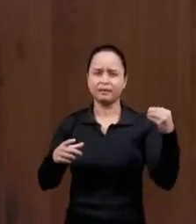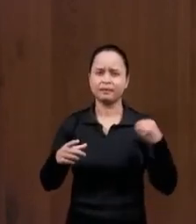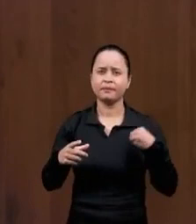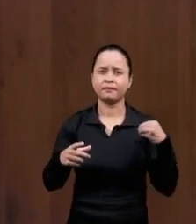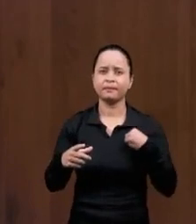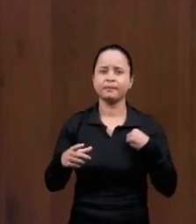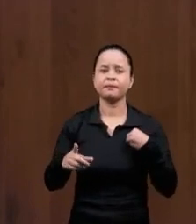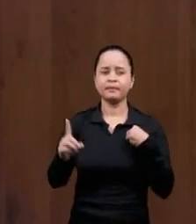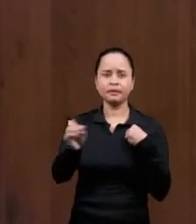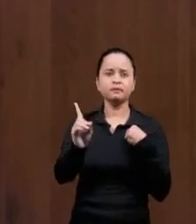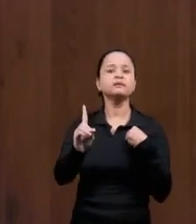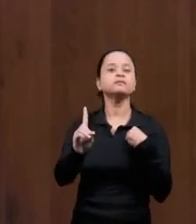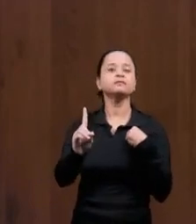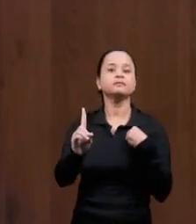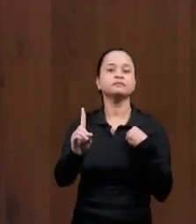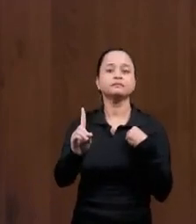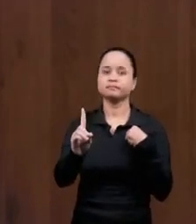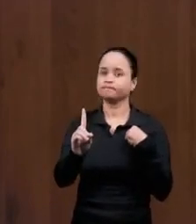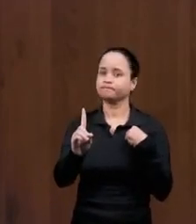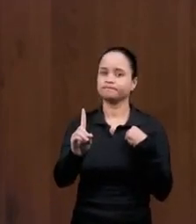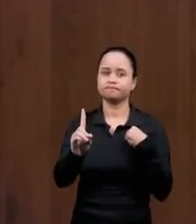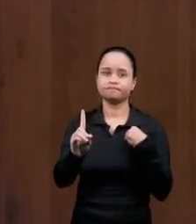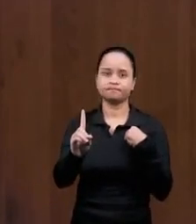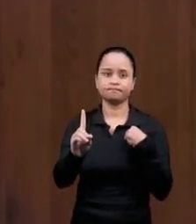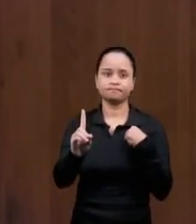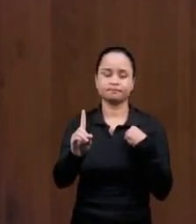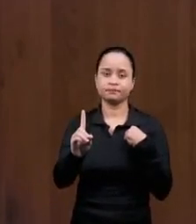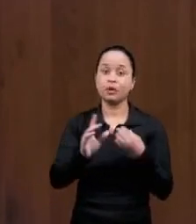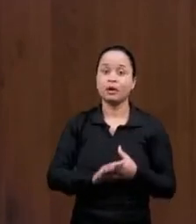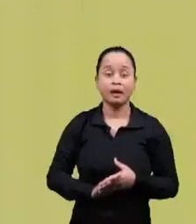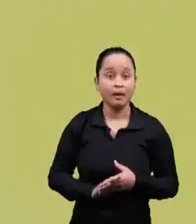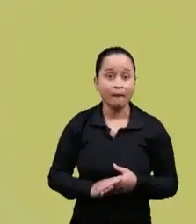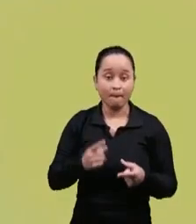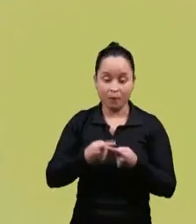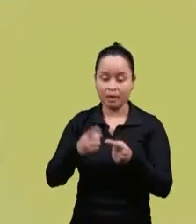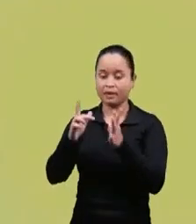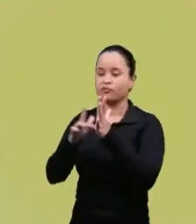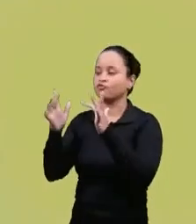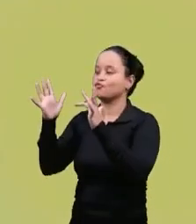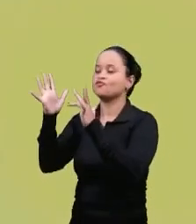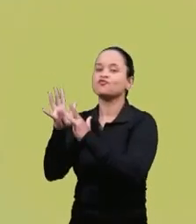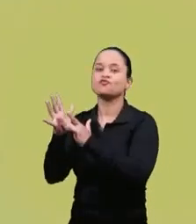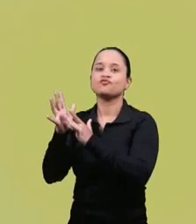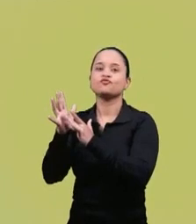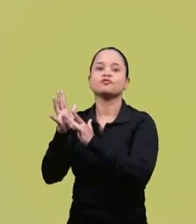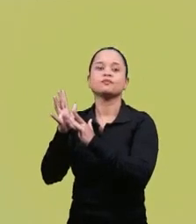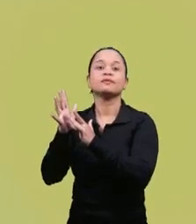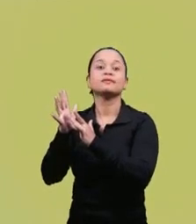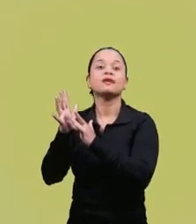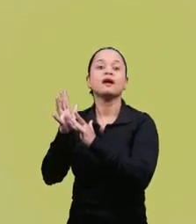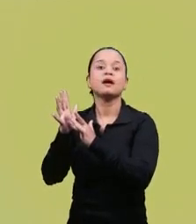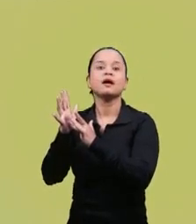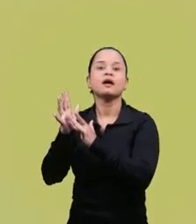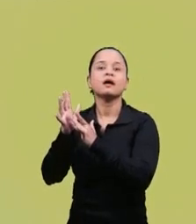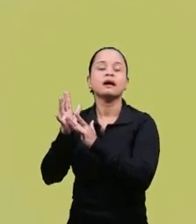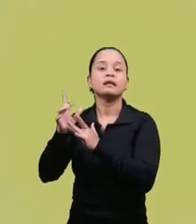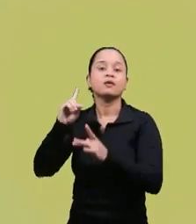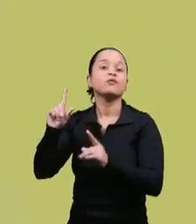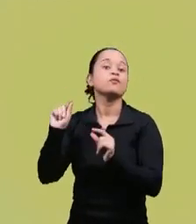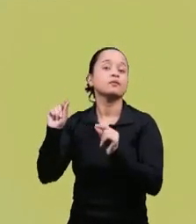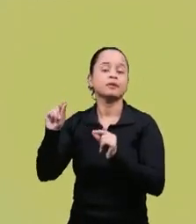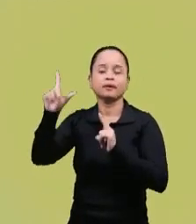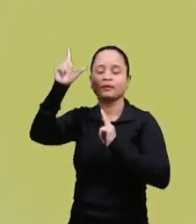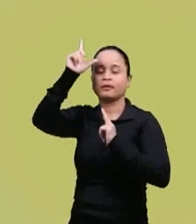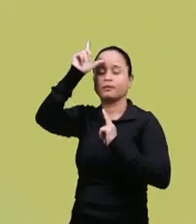the sin on our backs, on our shoulders, because we have Jesus to be our rest.